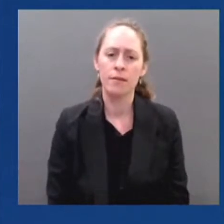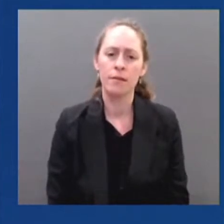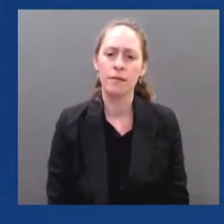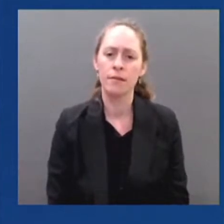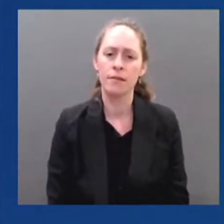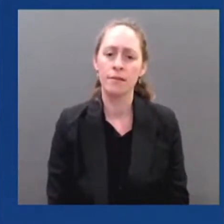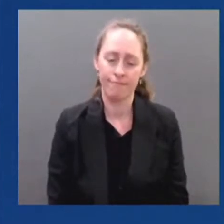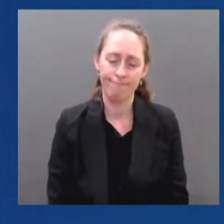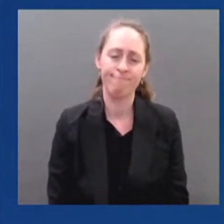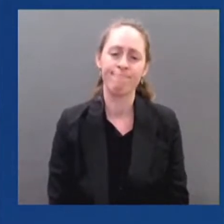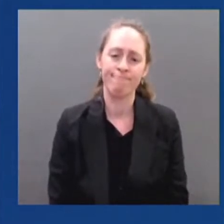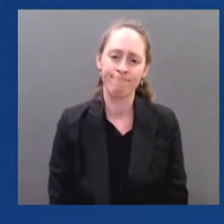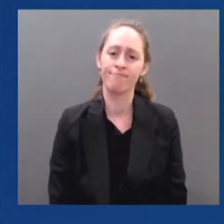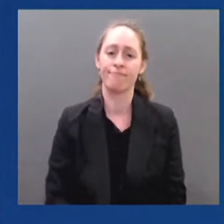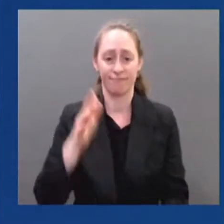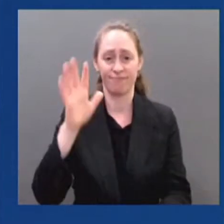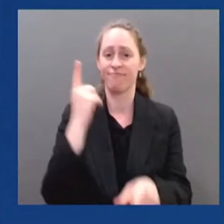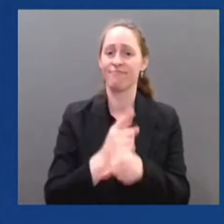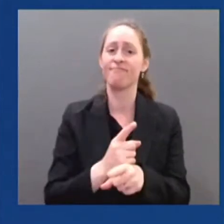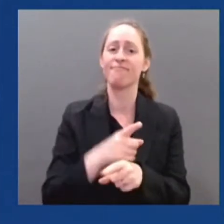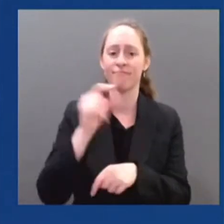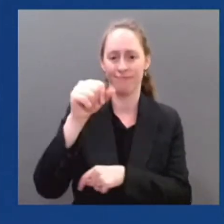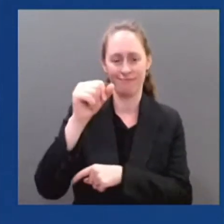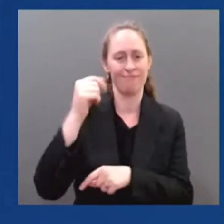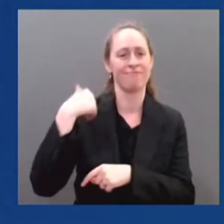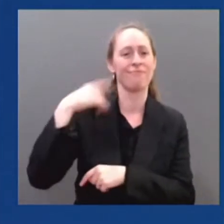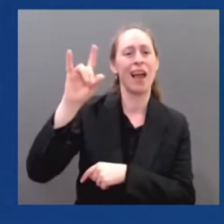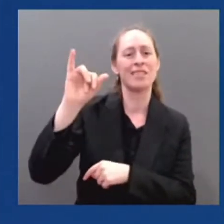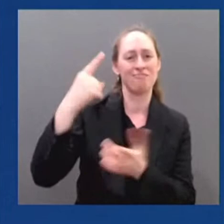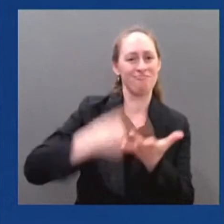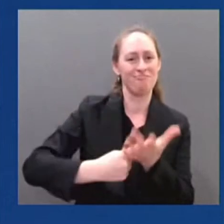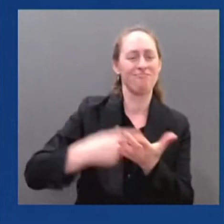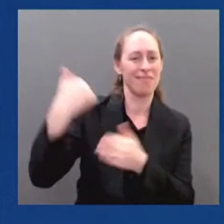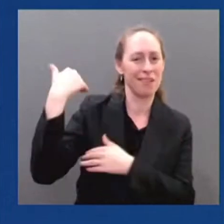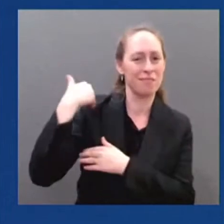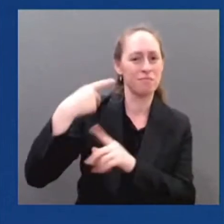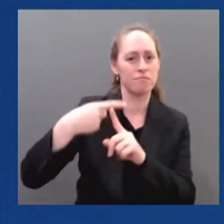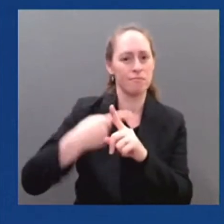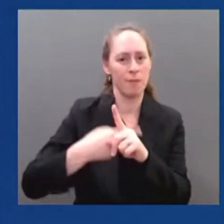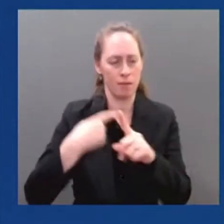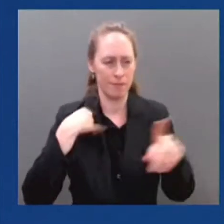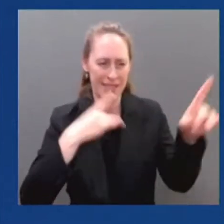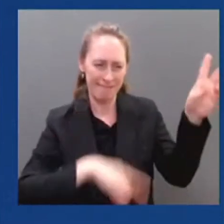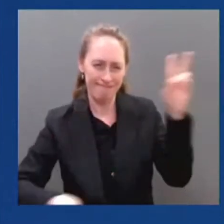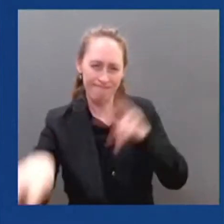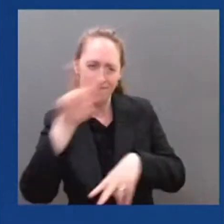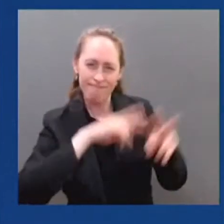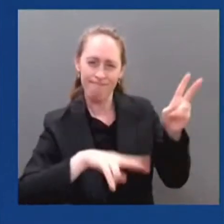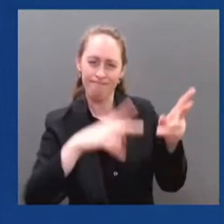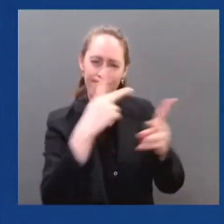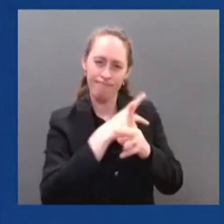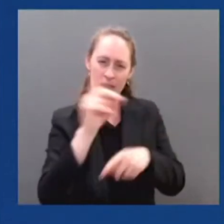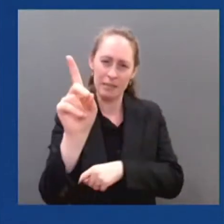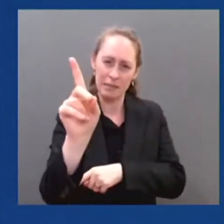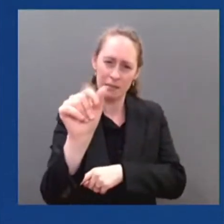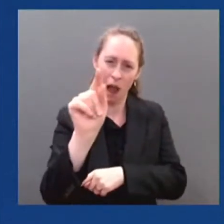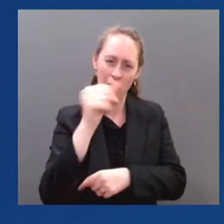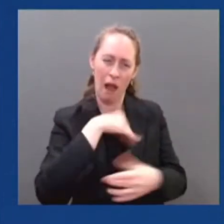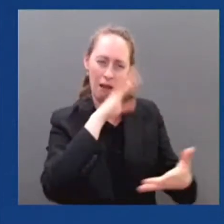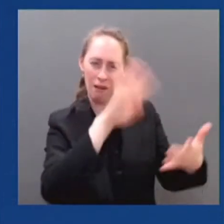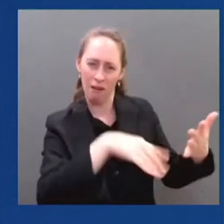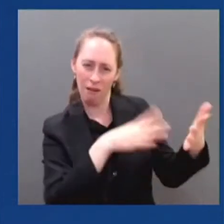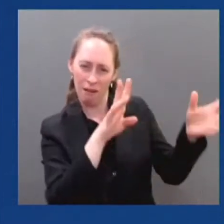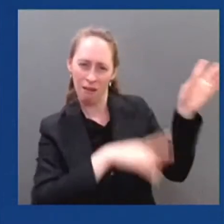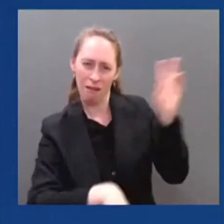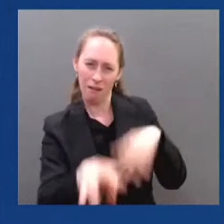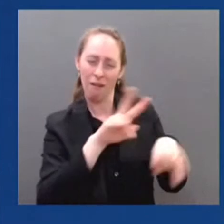constantly looking at a whole range of data, both internal models developed by government scientists as well as external models. And we're